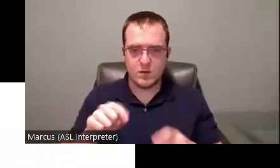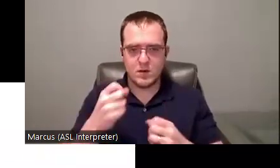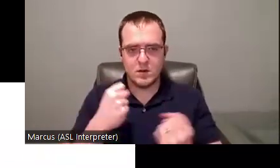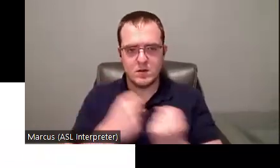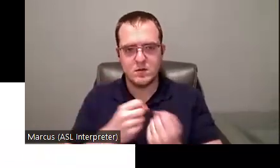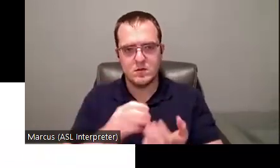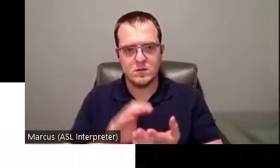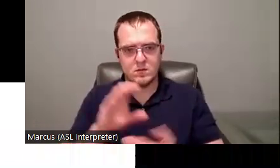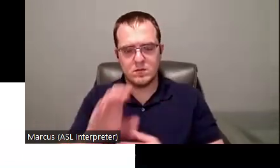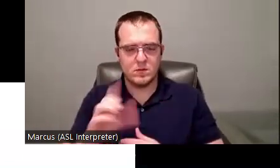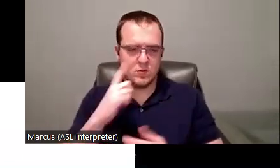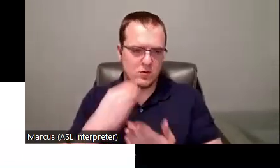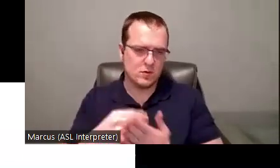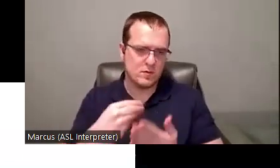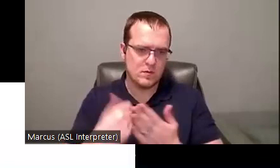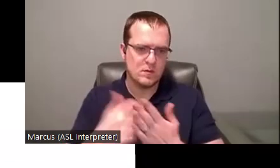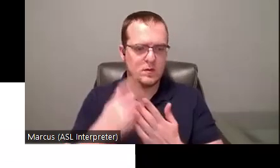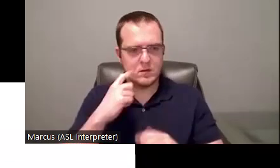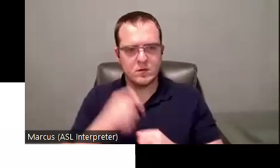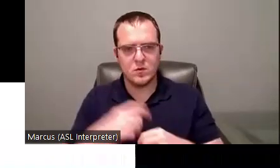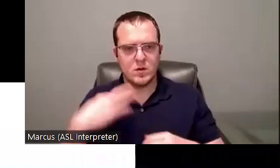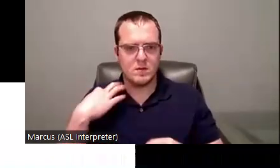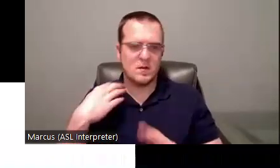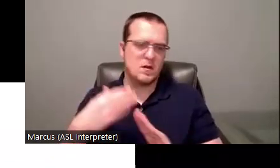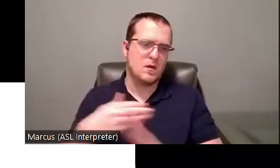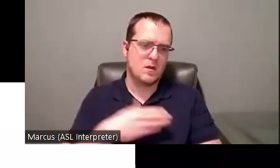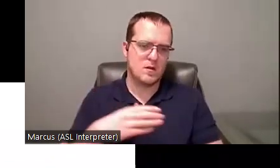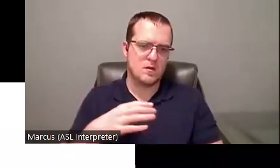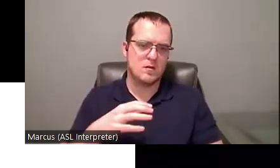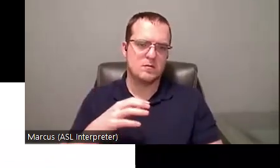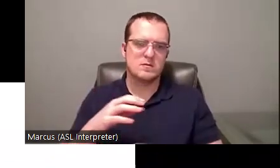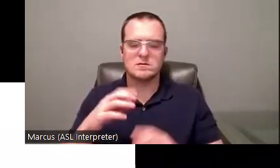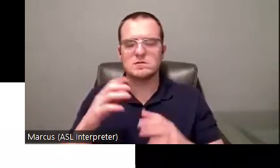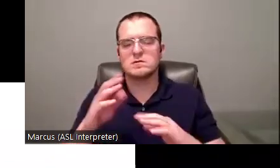grant make their applications by June